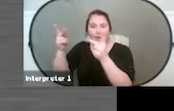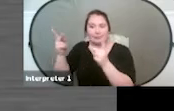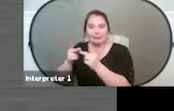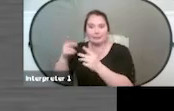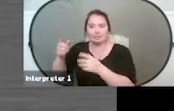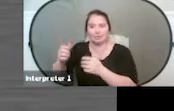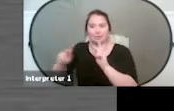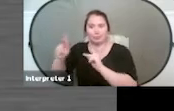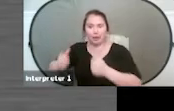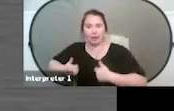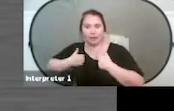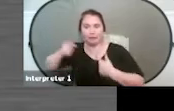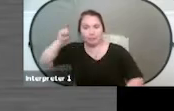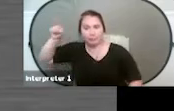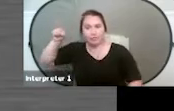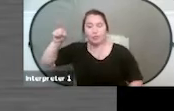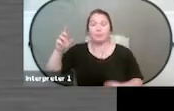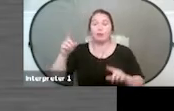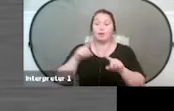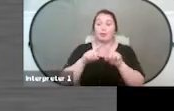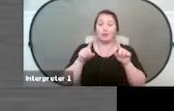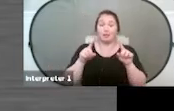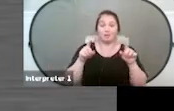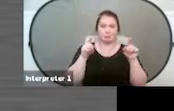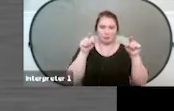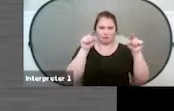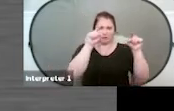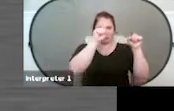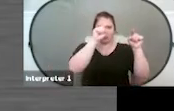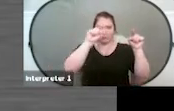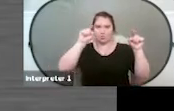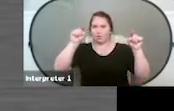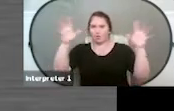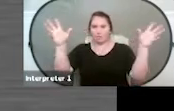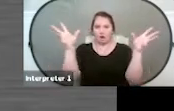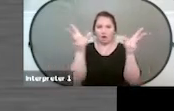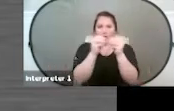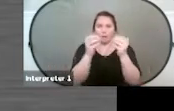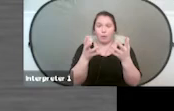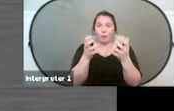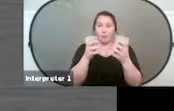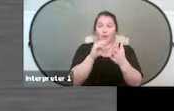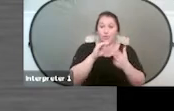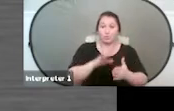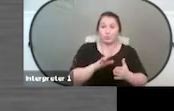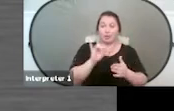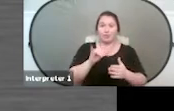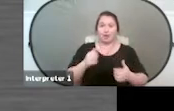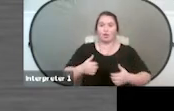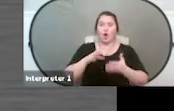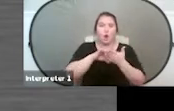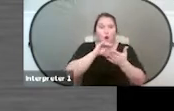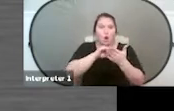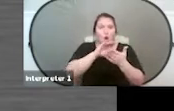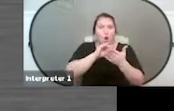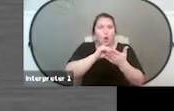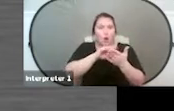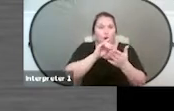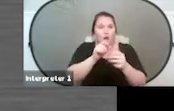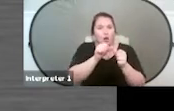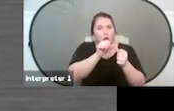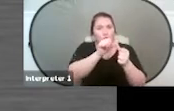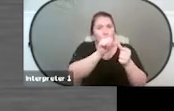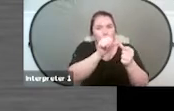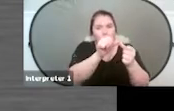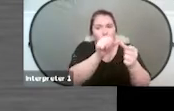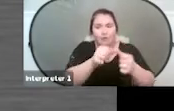Ultimately, though, when we put all of these things together, we really want to develop students who are lifelong learners so that when they leave us, they